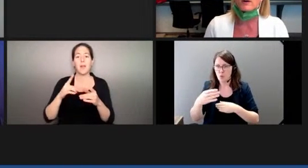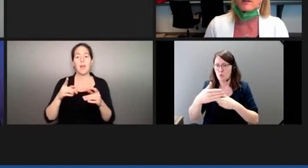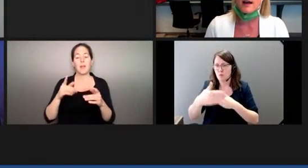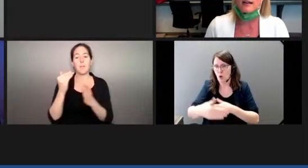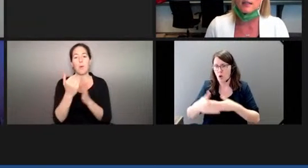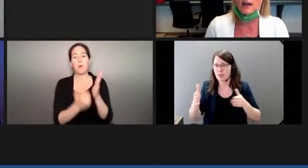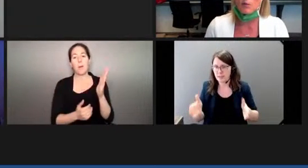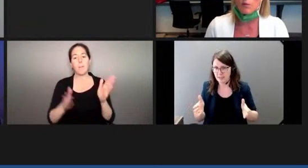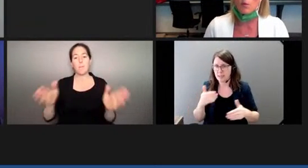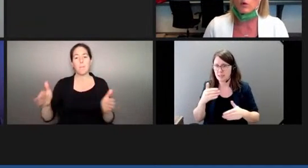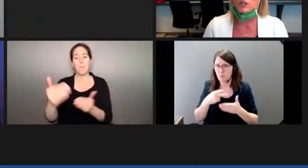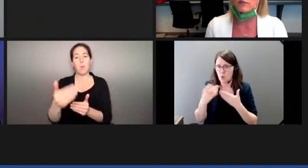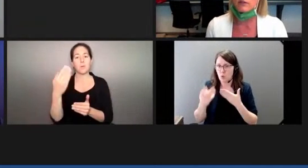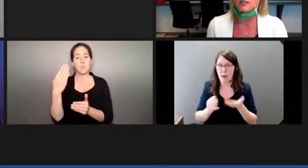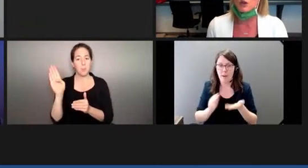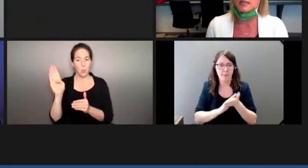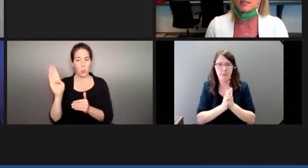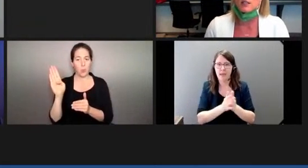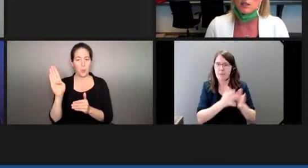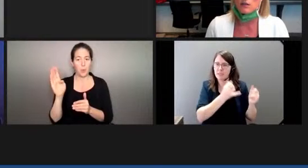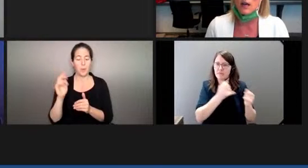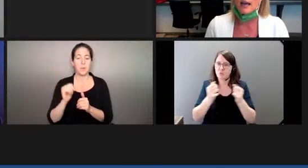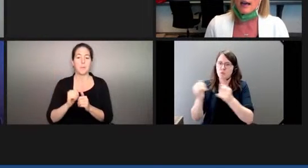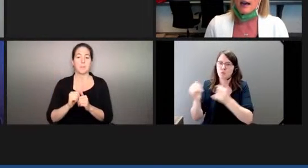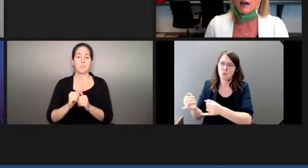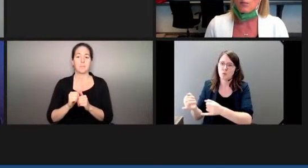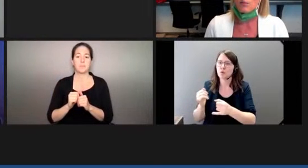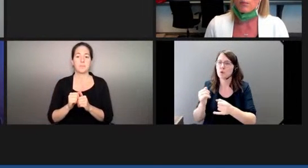part of that, which is of interest to